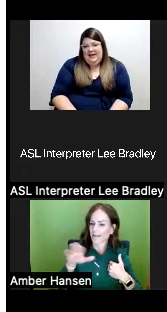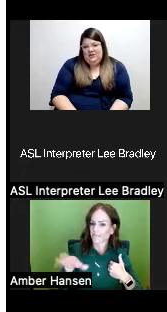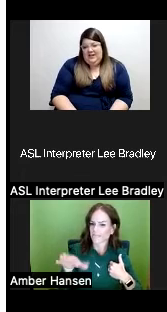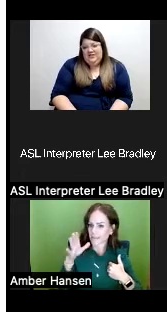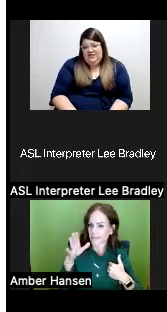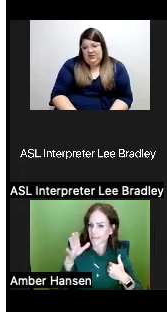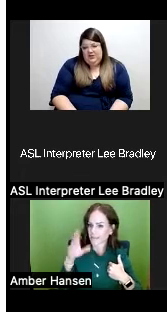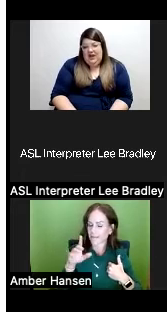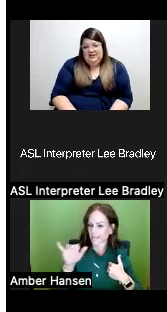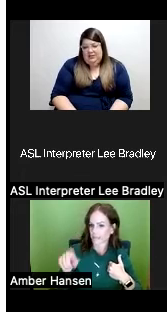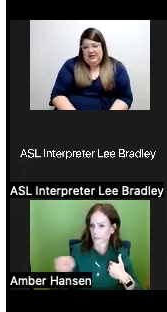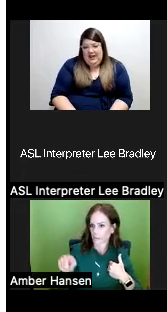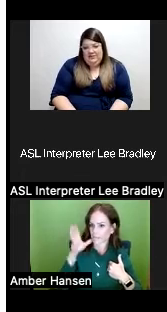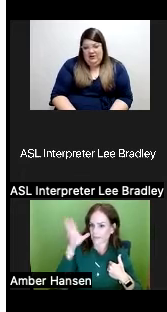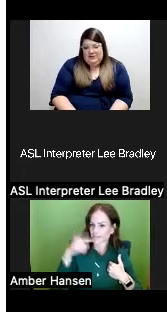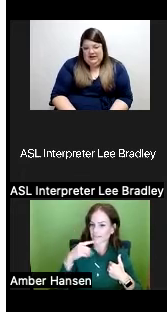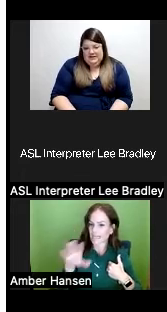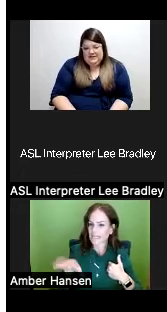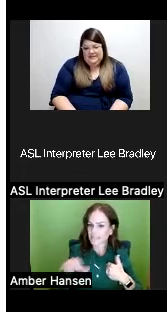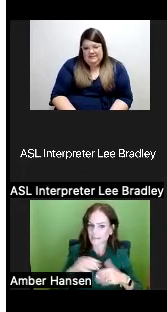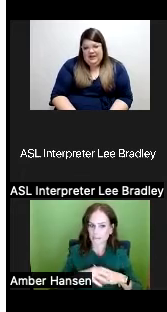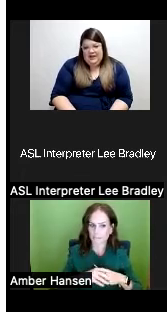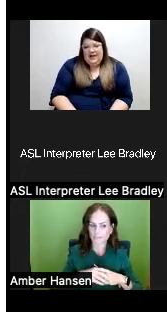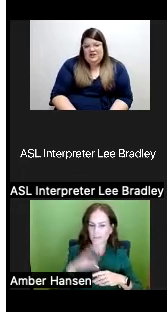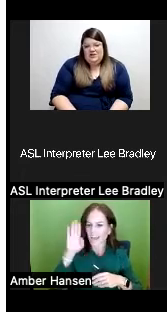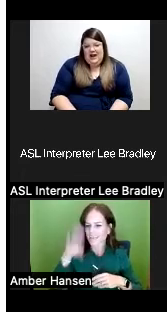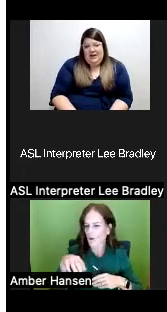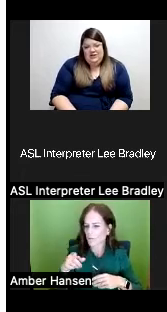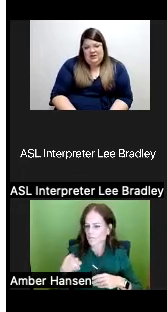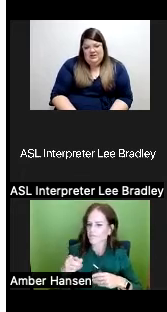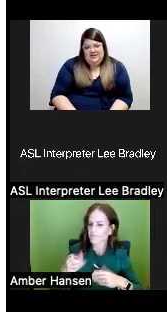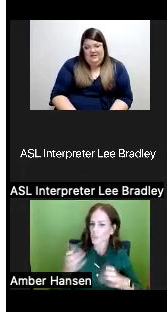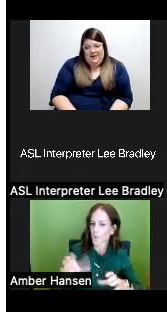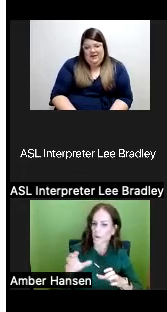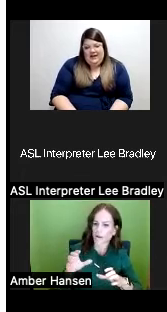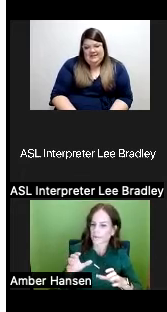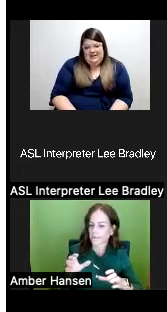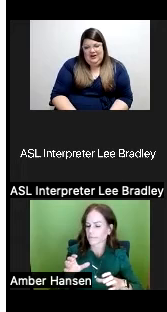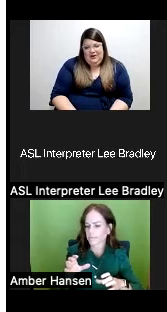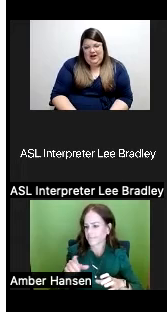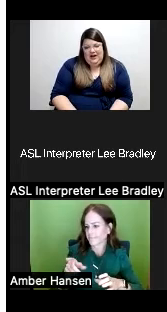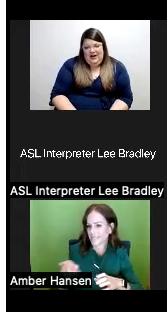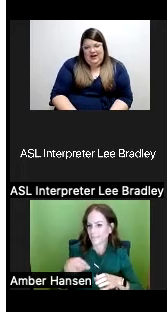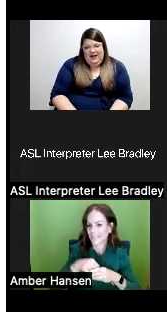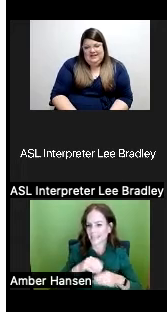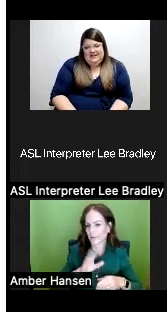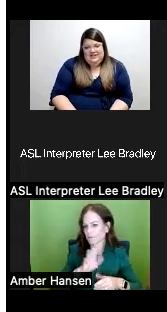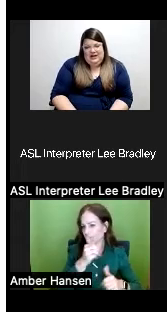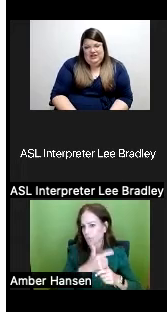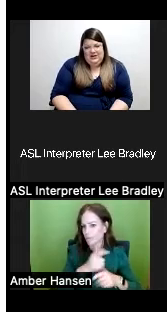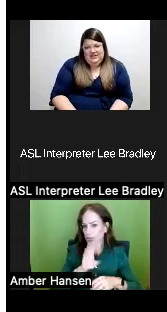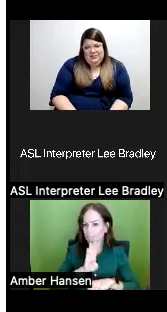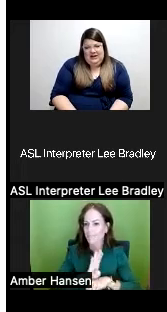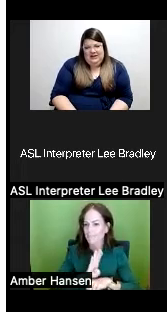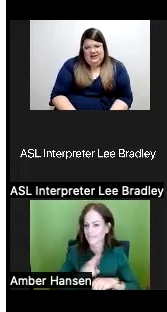that, which deaf children do not typically have or experience. So when I mentored that family, I said, I see this